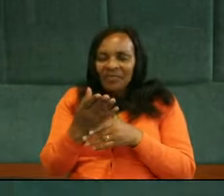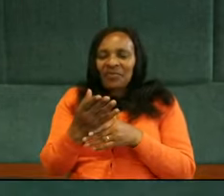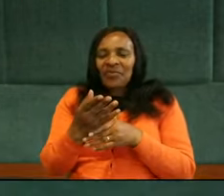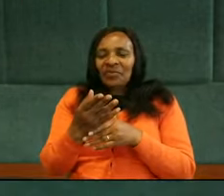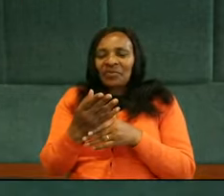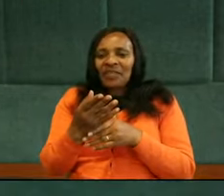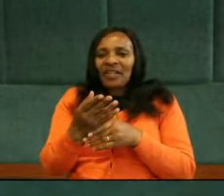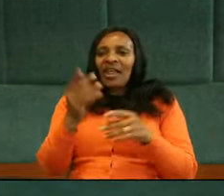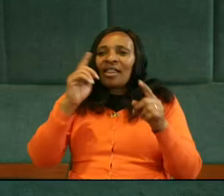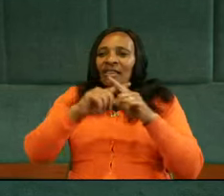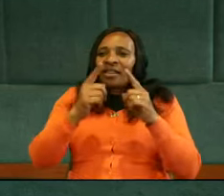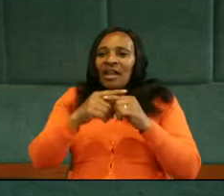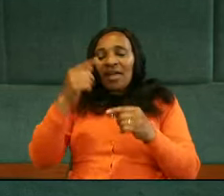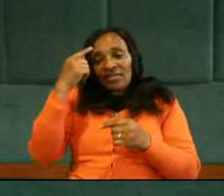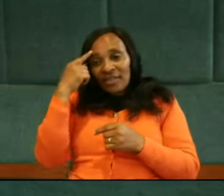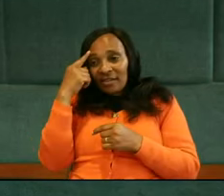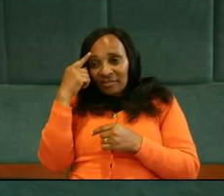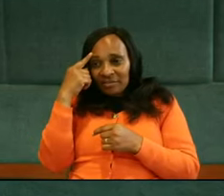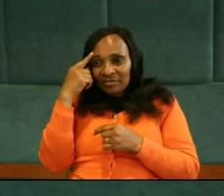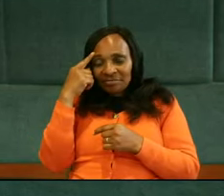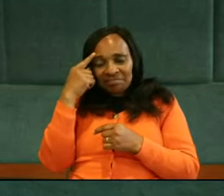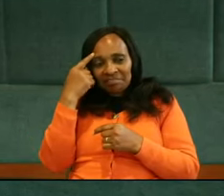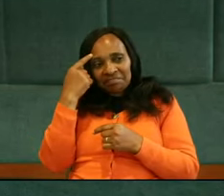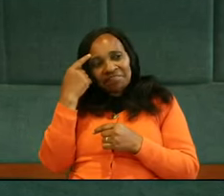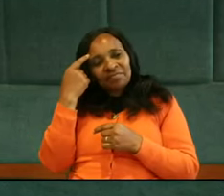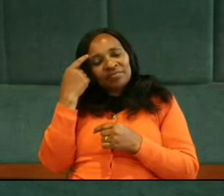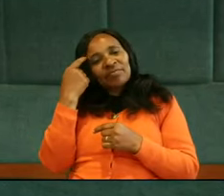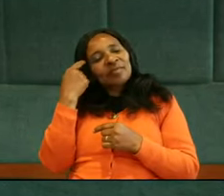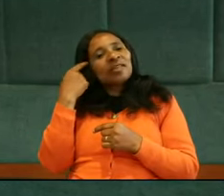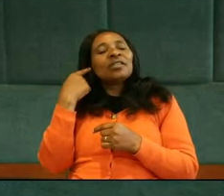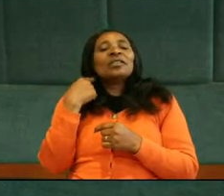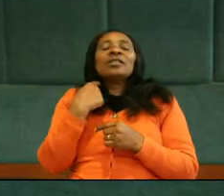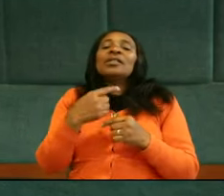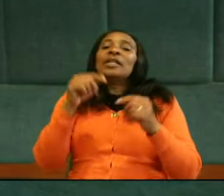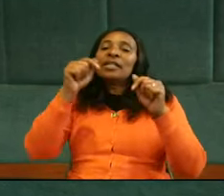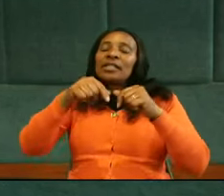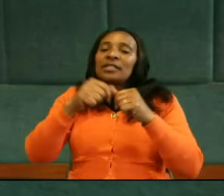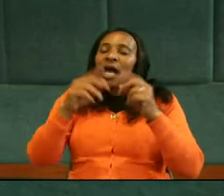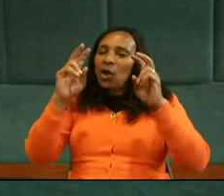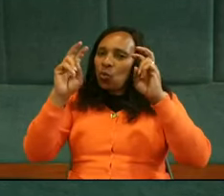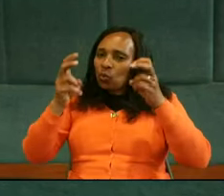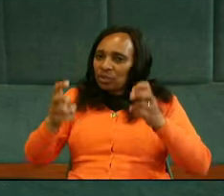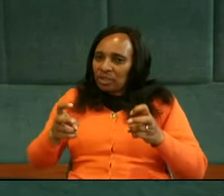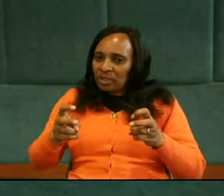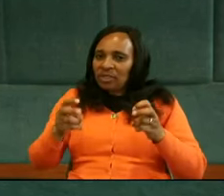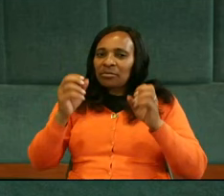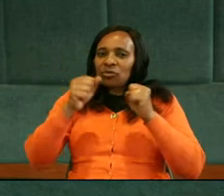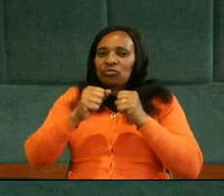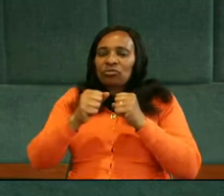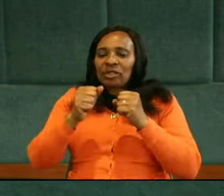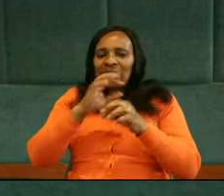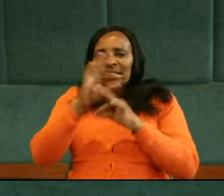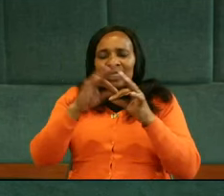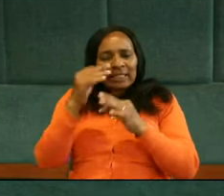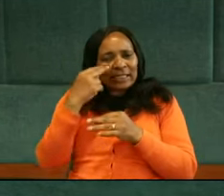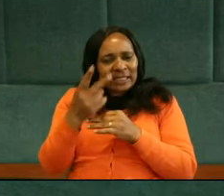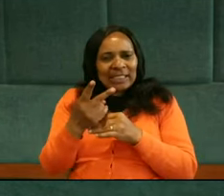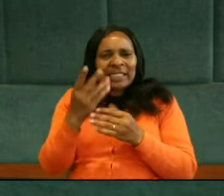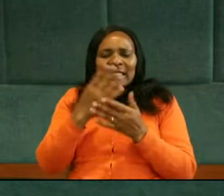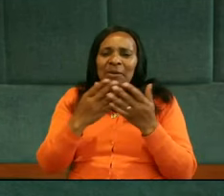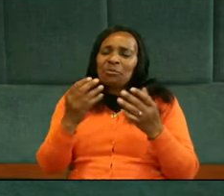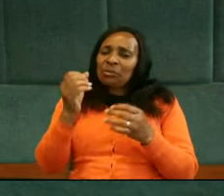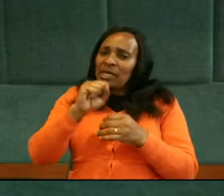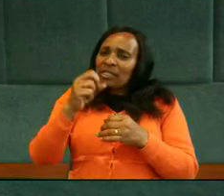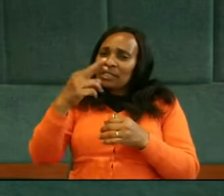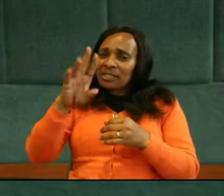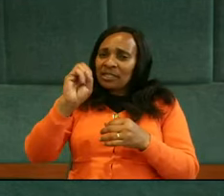insights. And I think I don't know, there's a quote I usually, it's not exactly a quote, something I usually like saying,